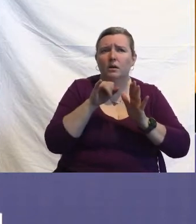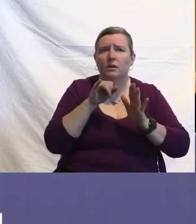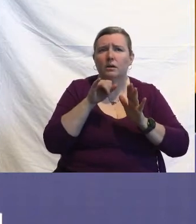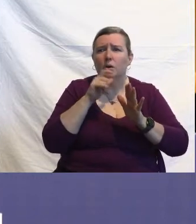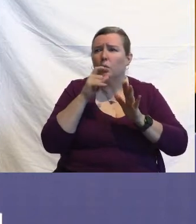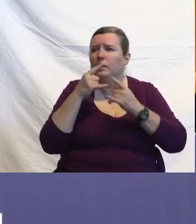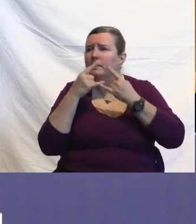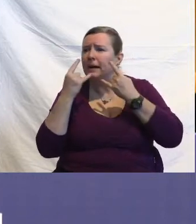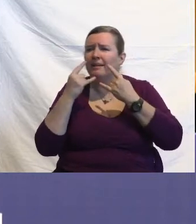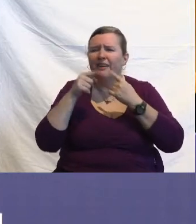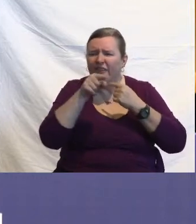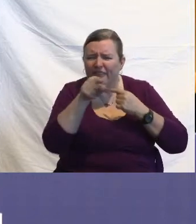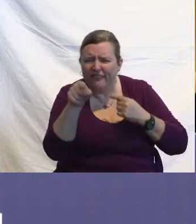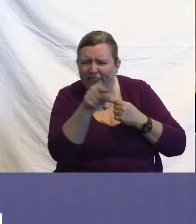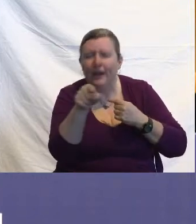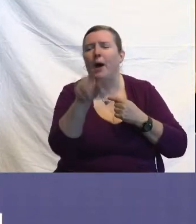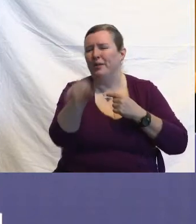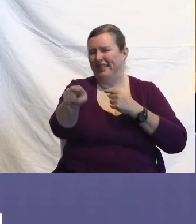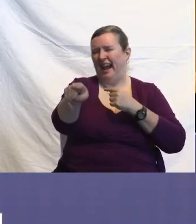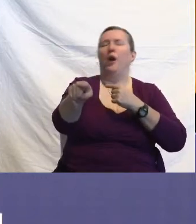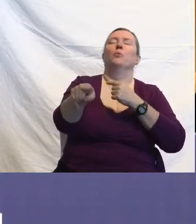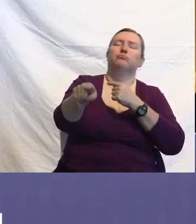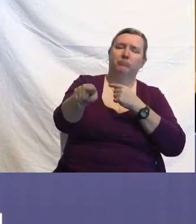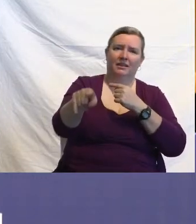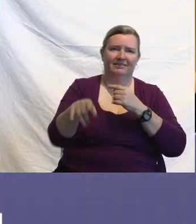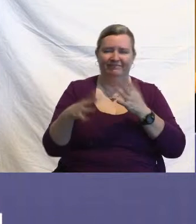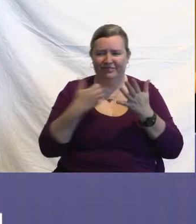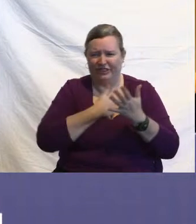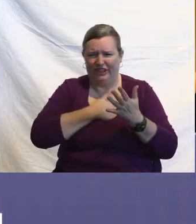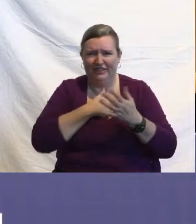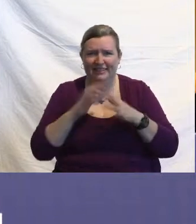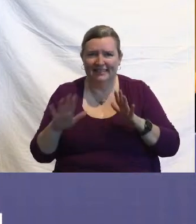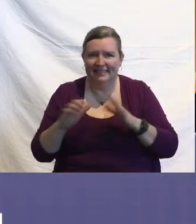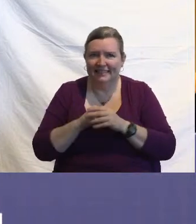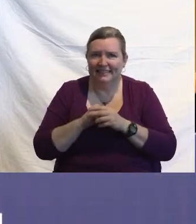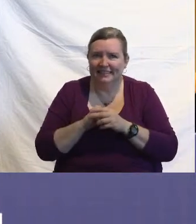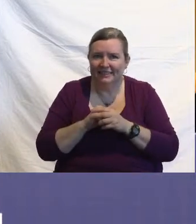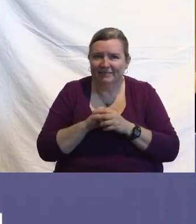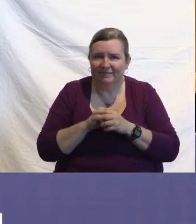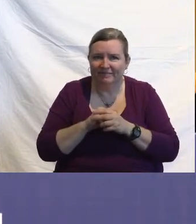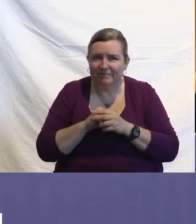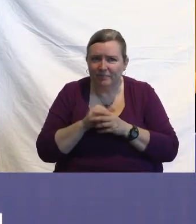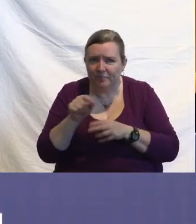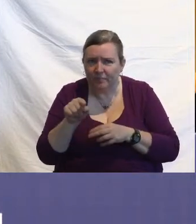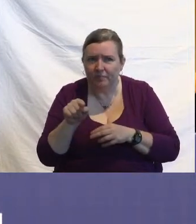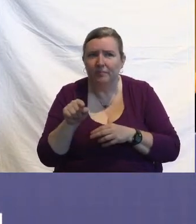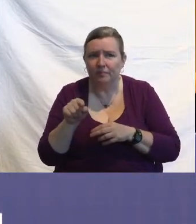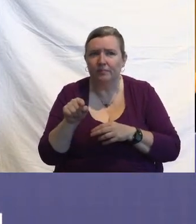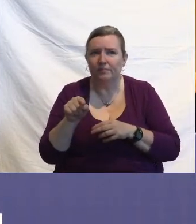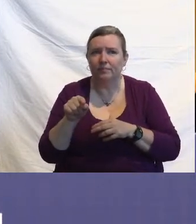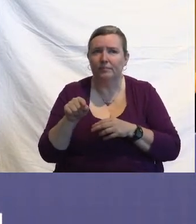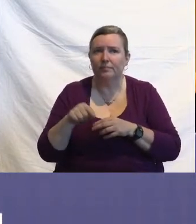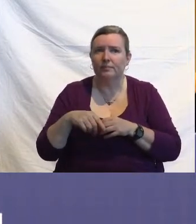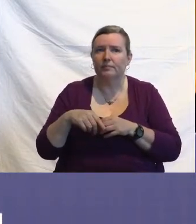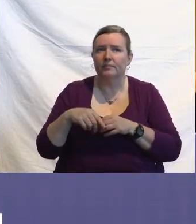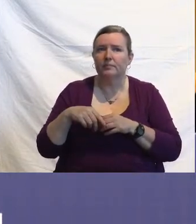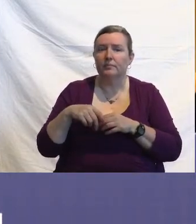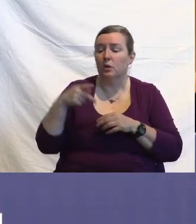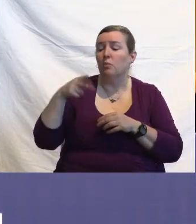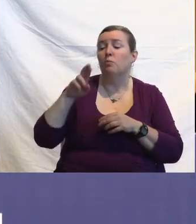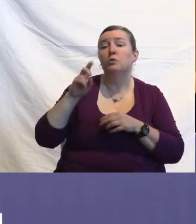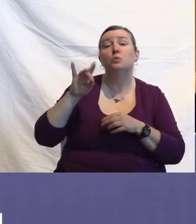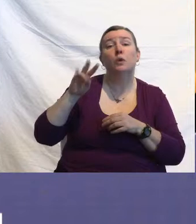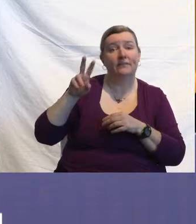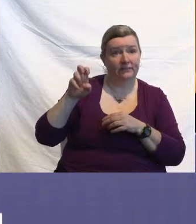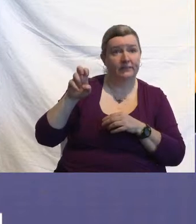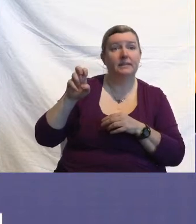down here. It's okay. Speaking of the Reproductive Freedom Act, that's the only question I've got for you. How do you see that faring in lame duck, and do you think it's going to be